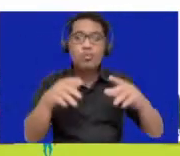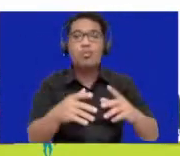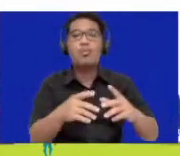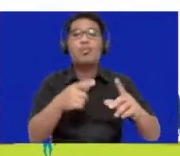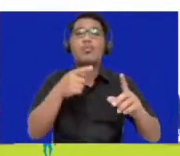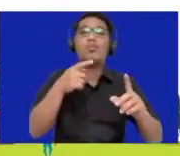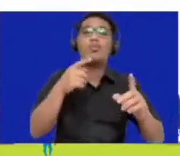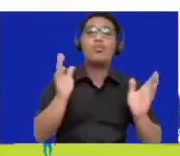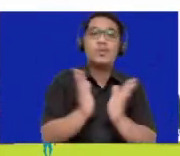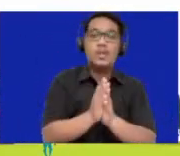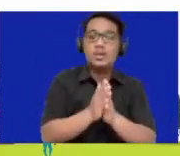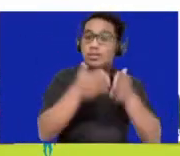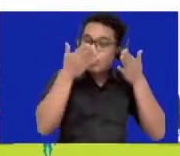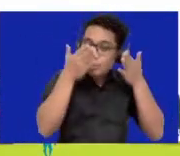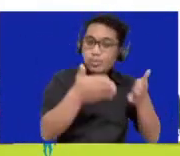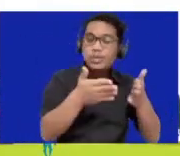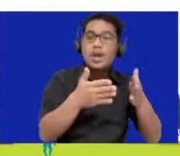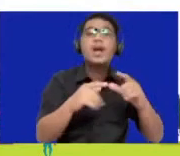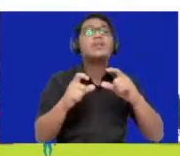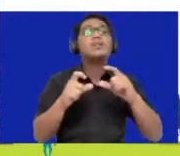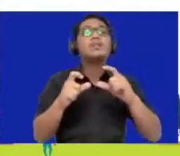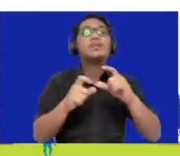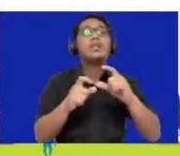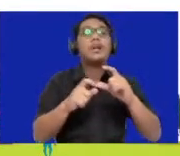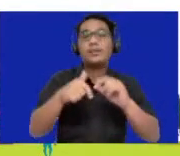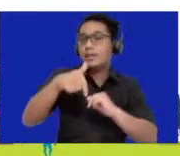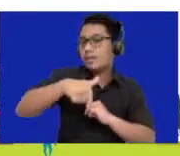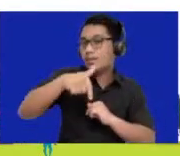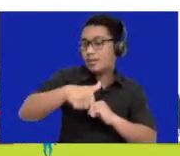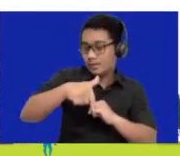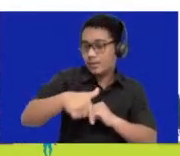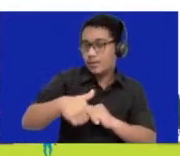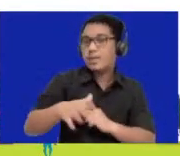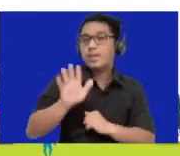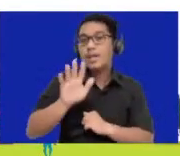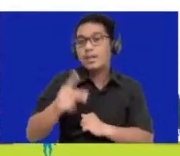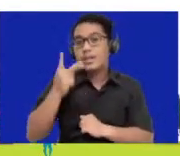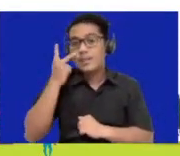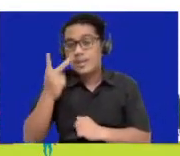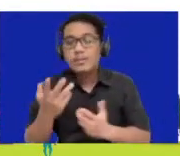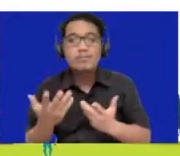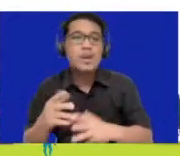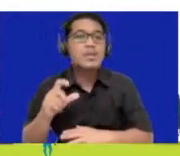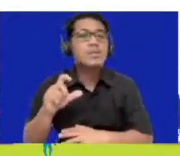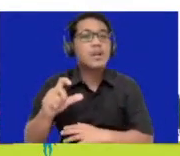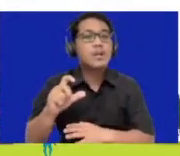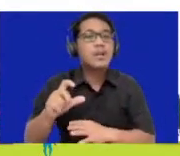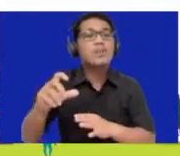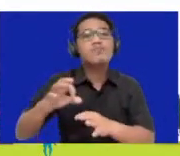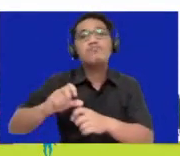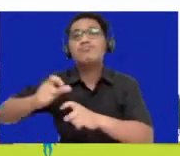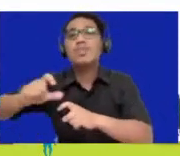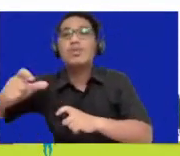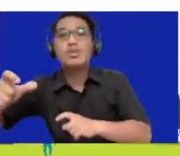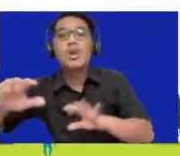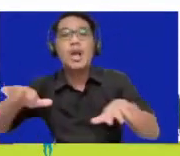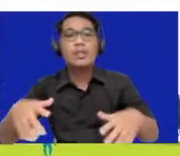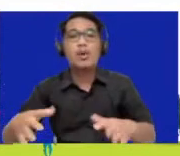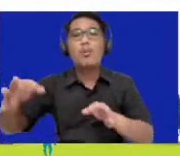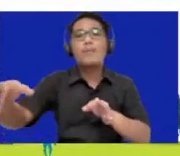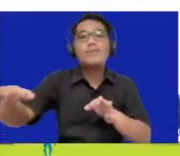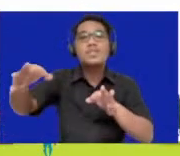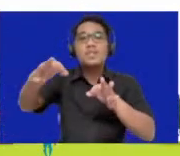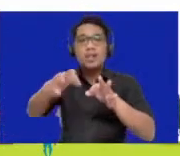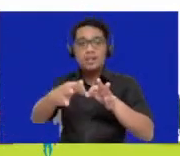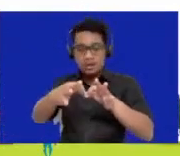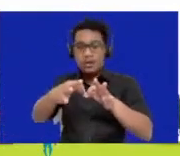hear about some of the newer approaches in how Bangladesh deals with disasters, especially with those riverine floods up